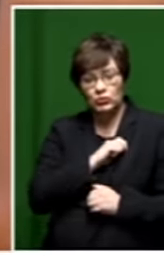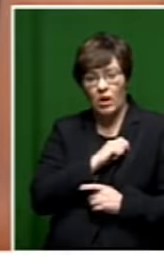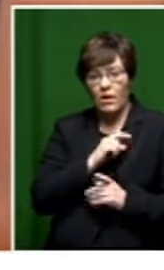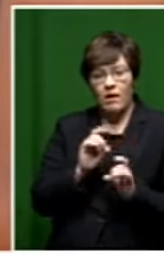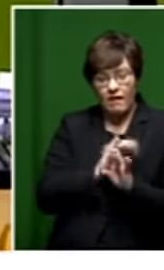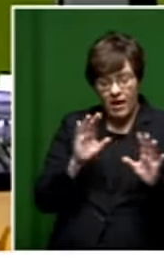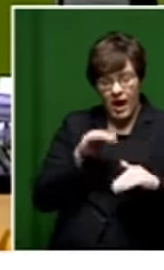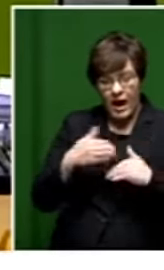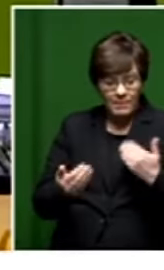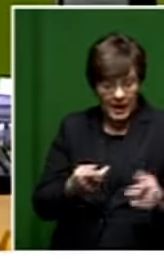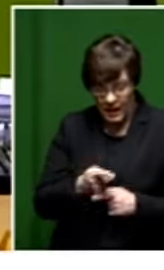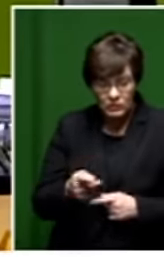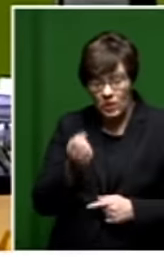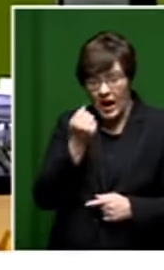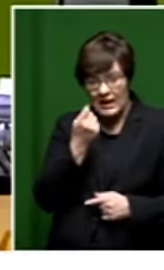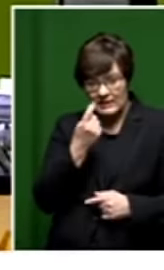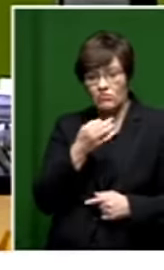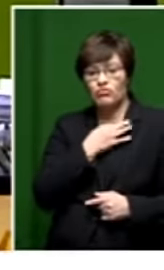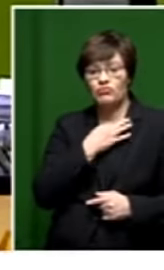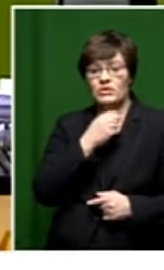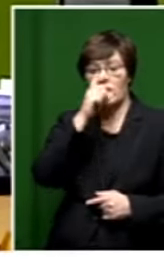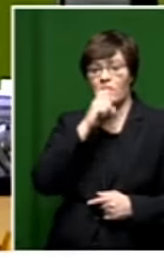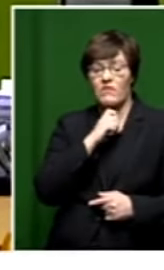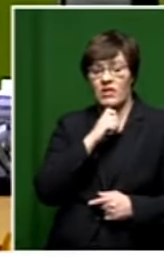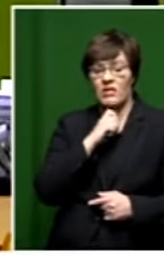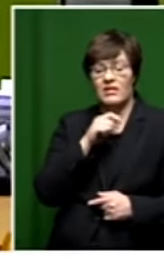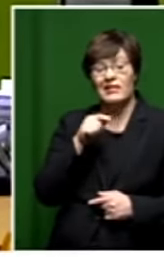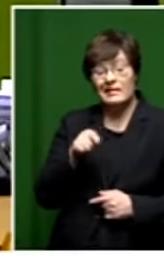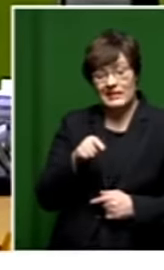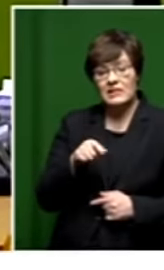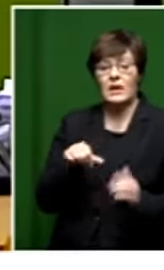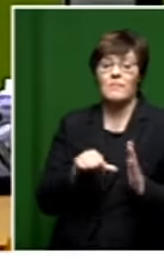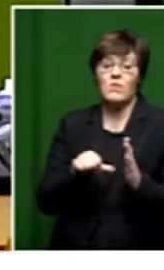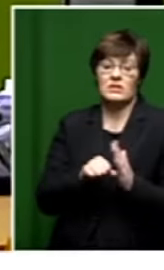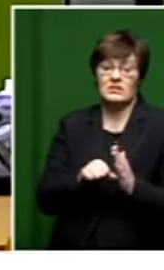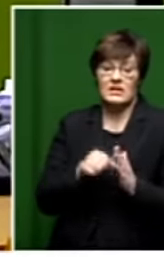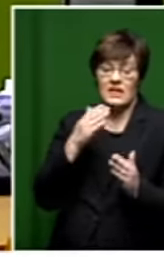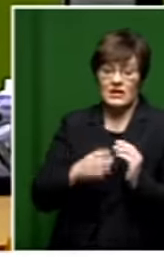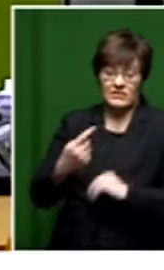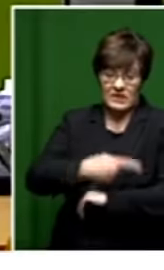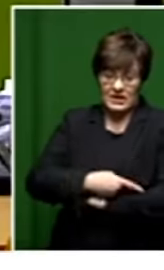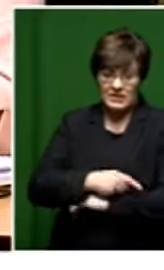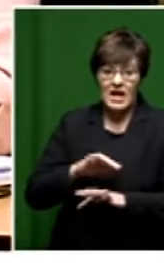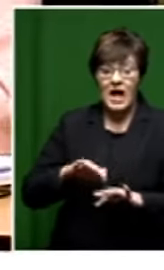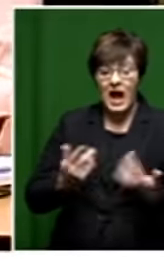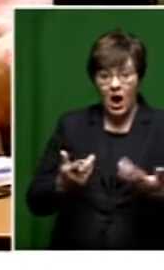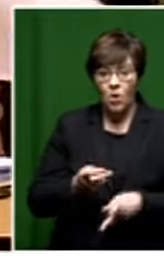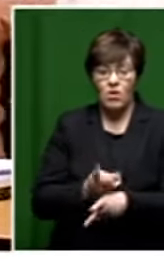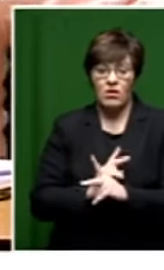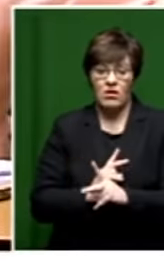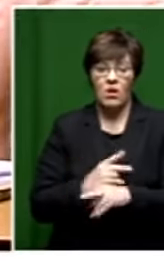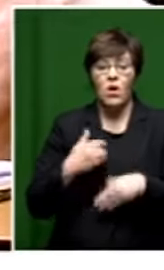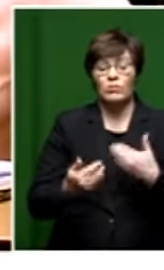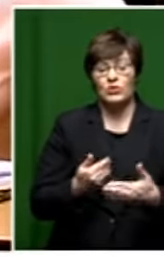process and really got to understand that a risk profile is really what matters at the end of the day as to how the lending